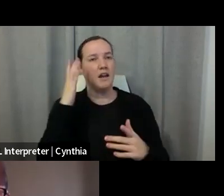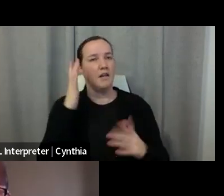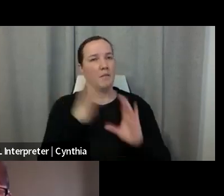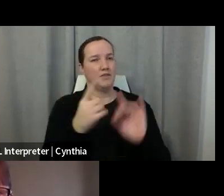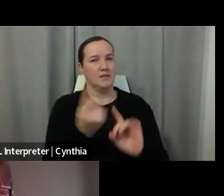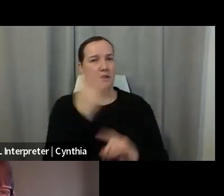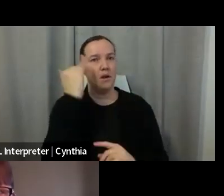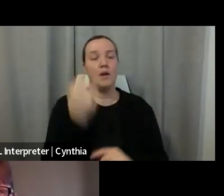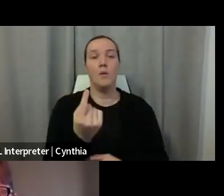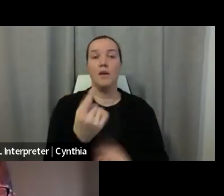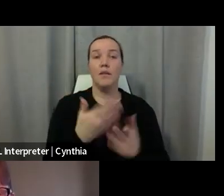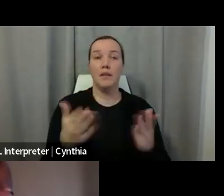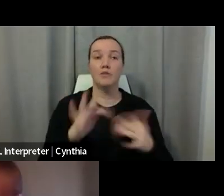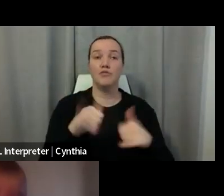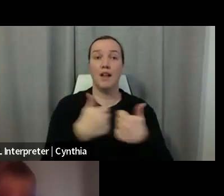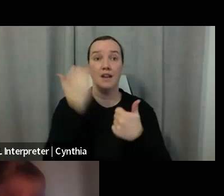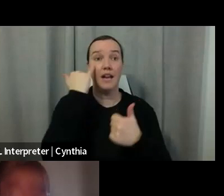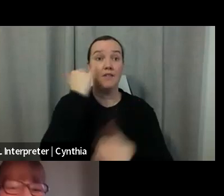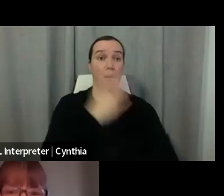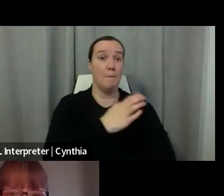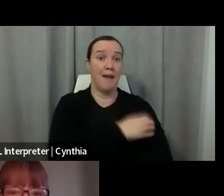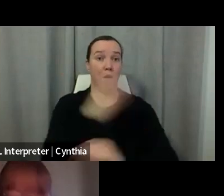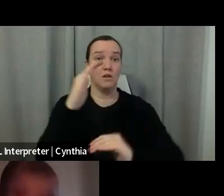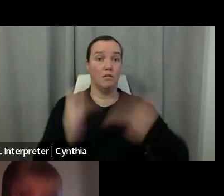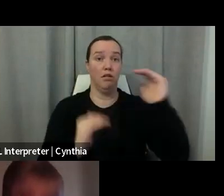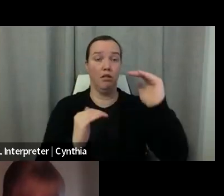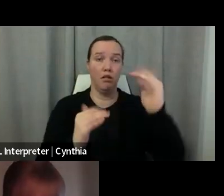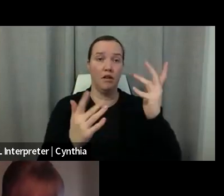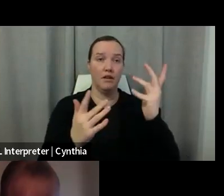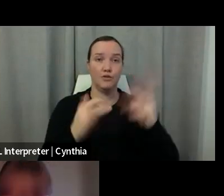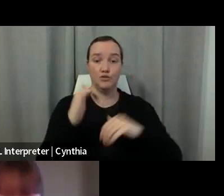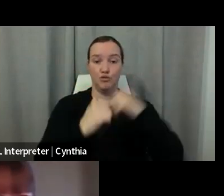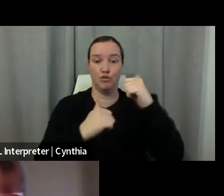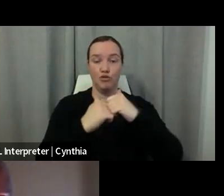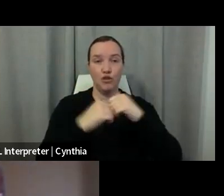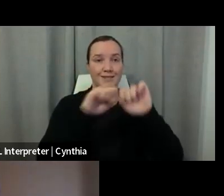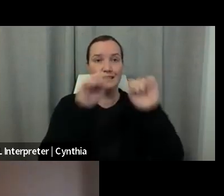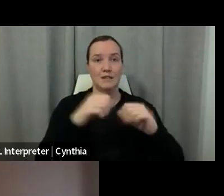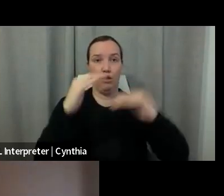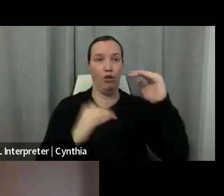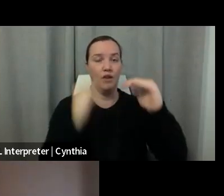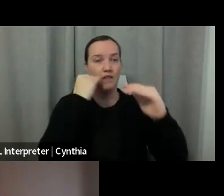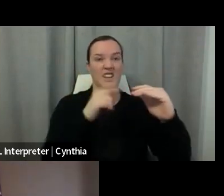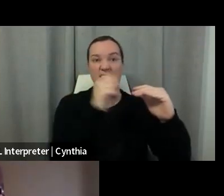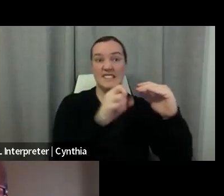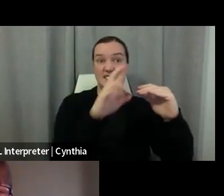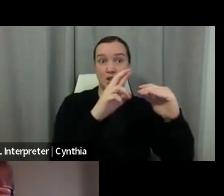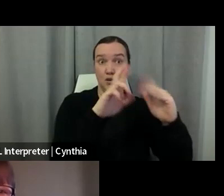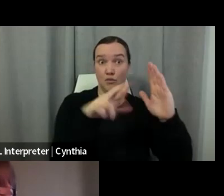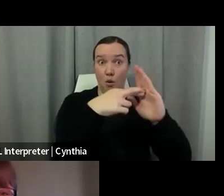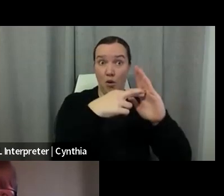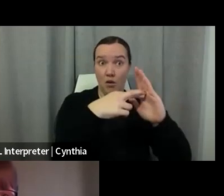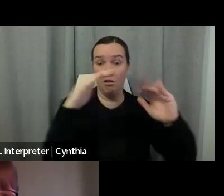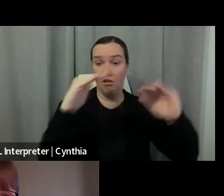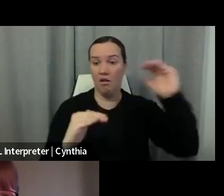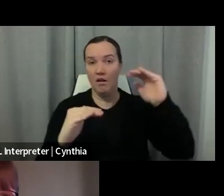can be challenging is when there's power differentials structurally, like somebody's a much more senior role in the production. Somebody's also more,